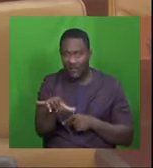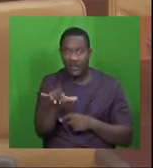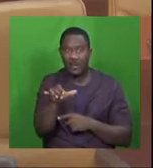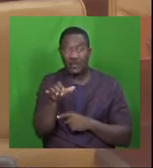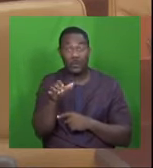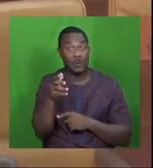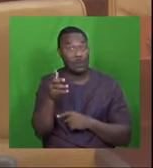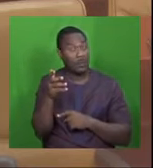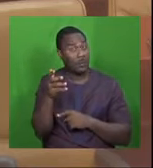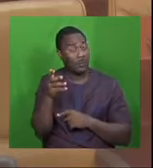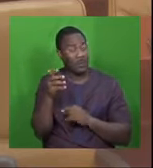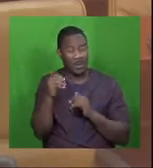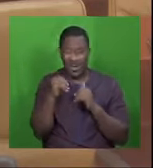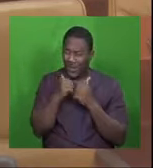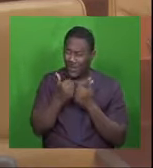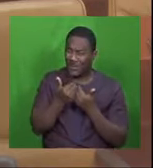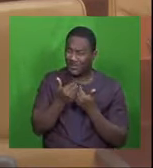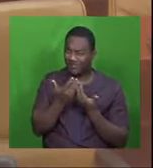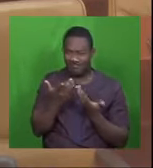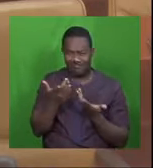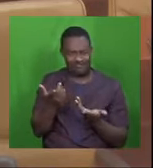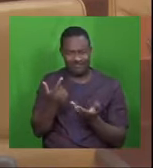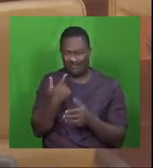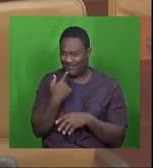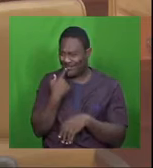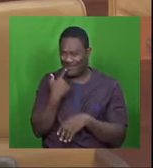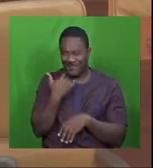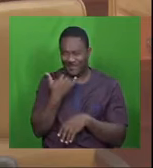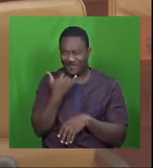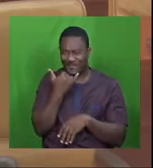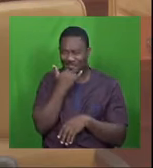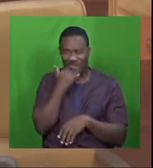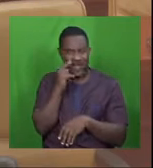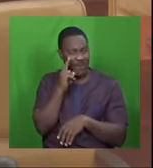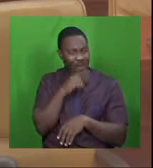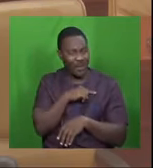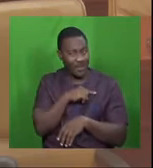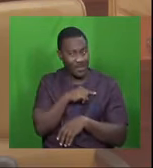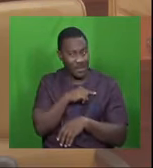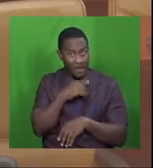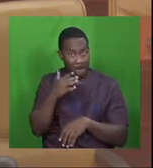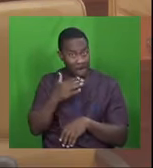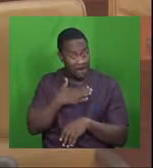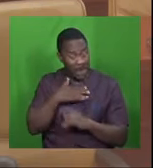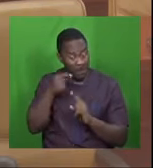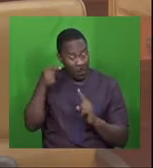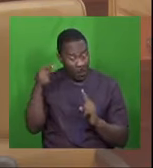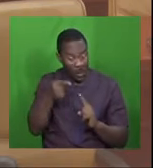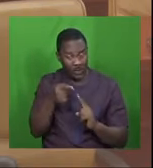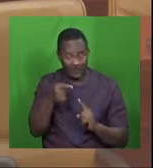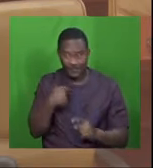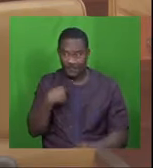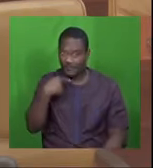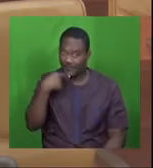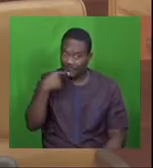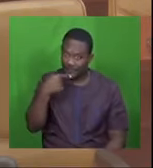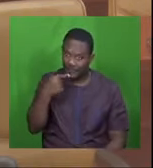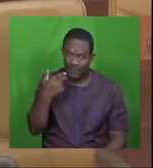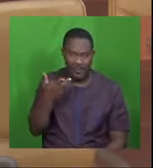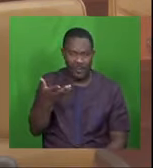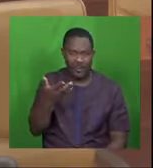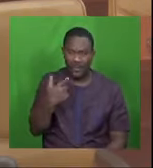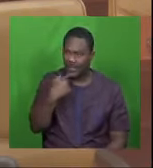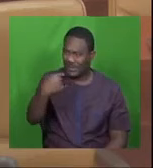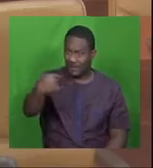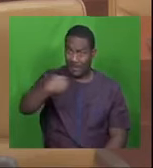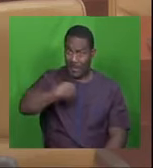to 1%. Mr. Speaker, she's misrepresenting the fact. Mr. Speaker, my point, I spoke, and so she's making